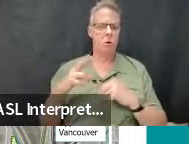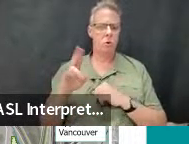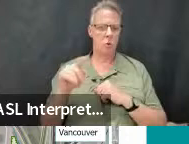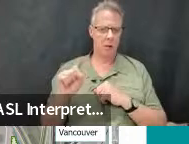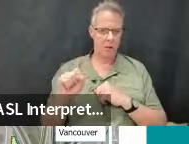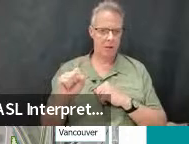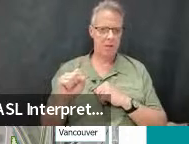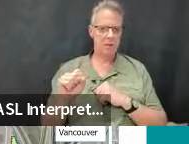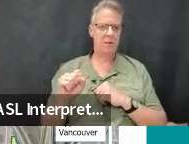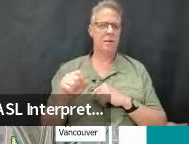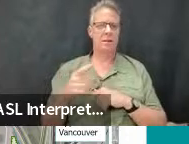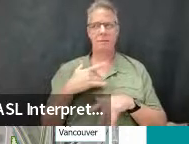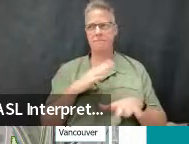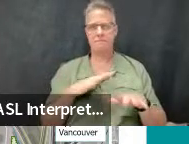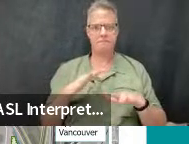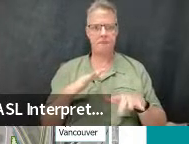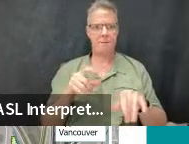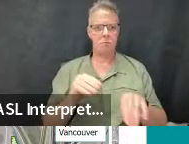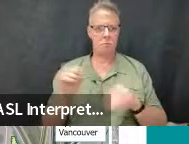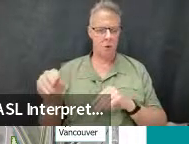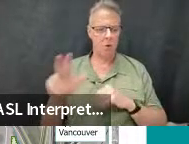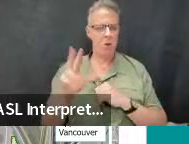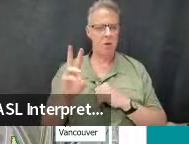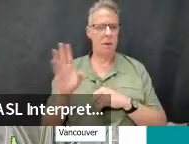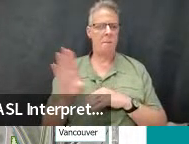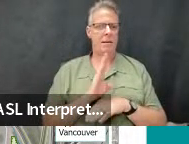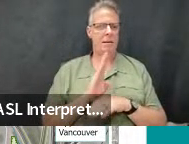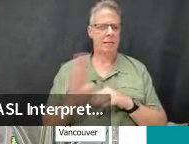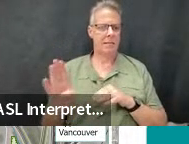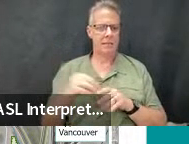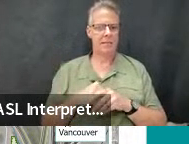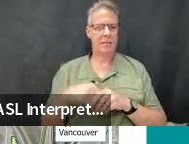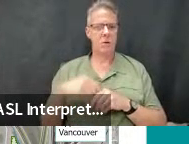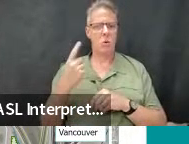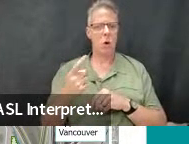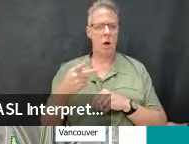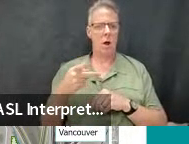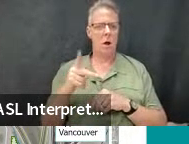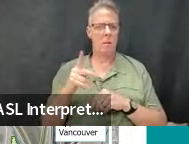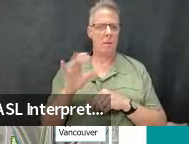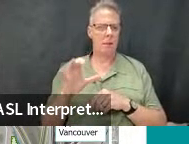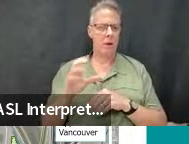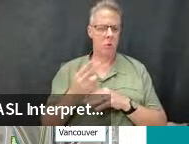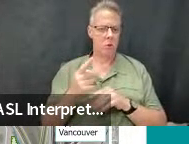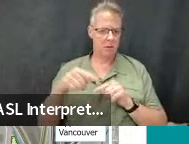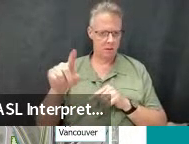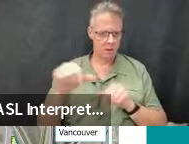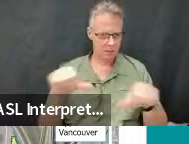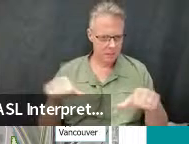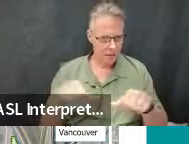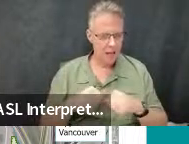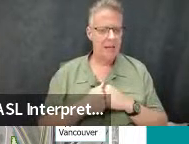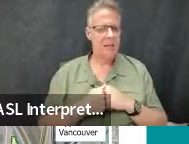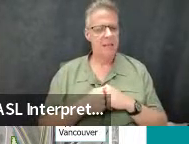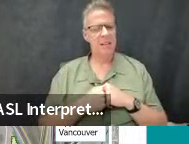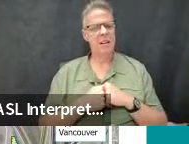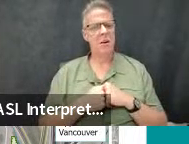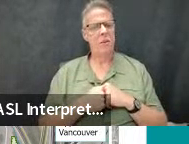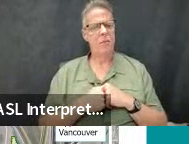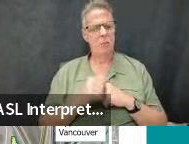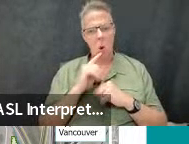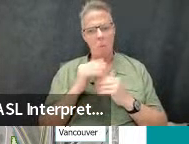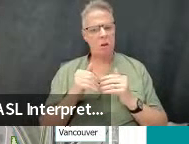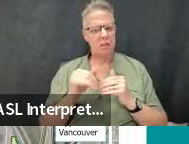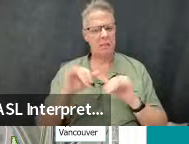being displaced, 36 businesses and 1 public use site. It's pretty much the same for